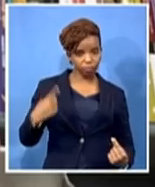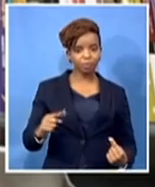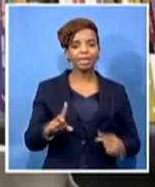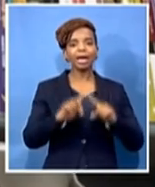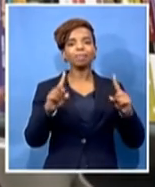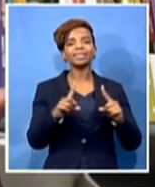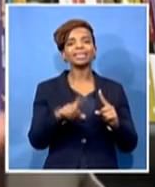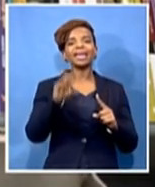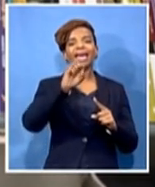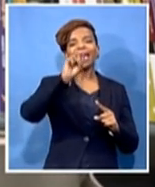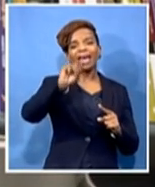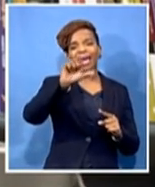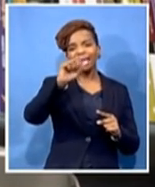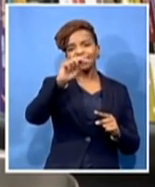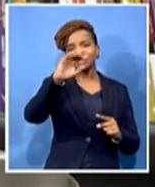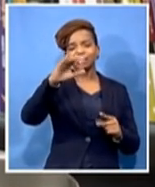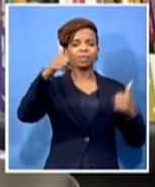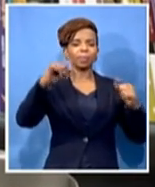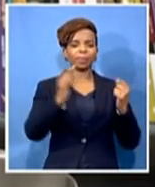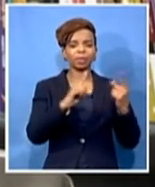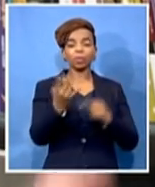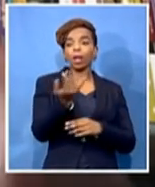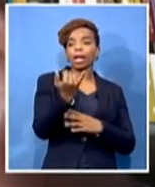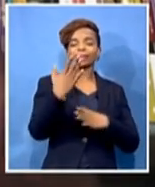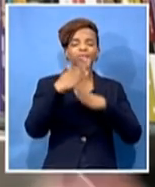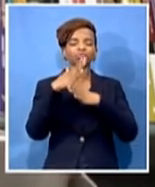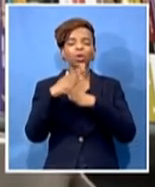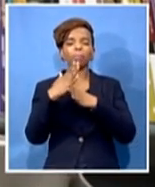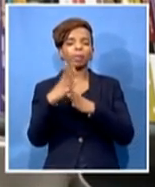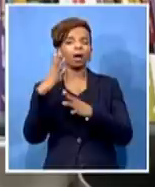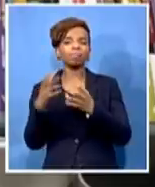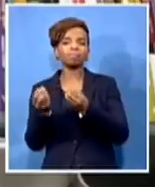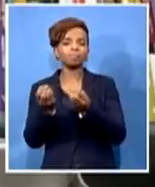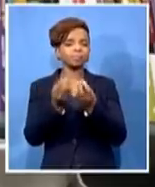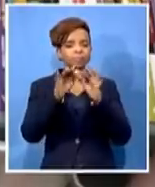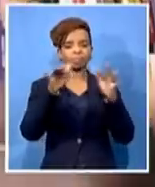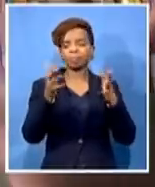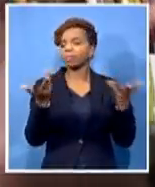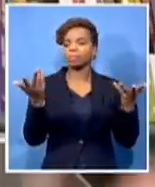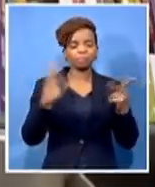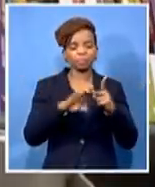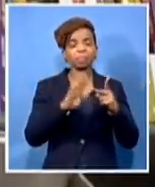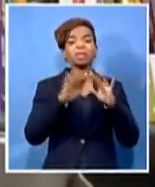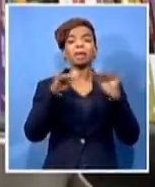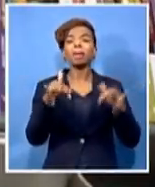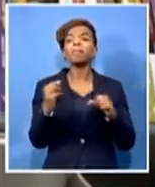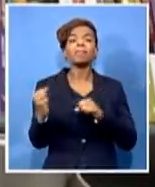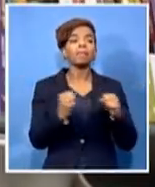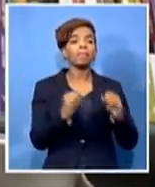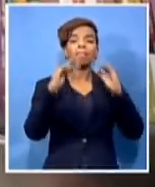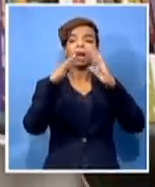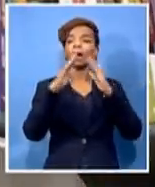The ANC has not been able to deal with housing problem. Our health system is in crisis. Our economy is in